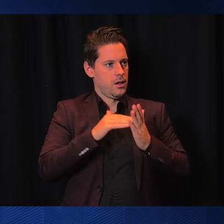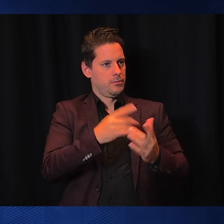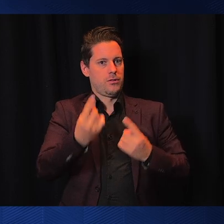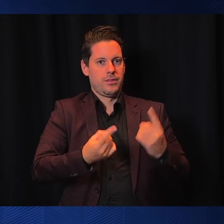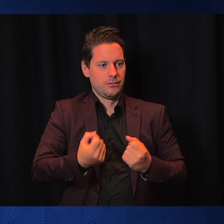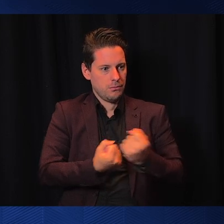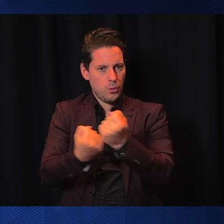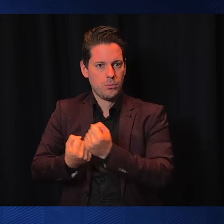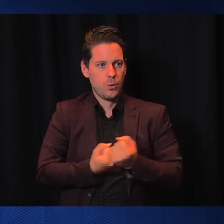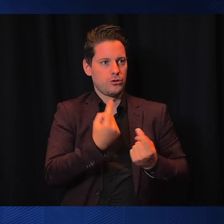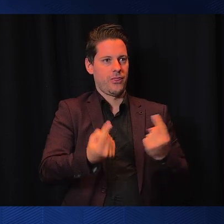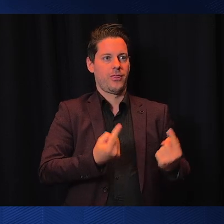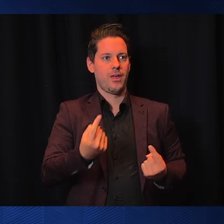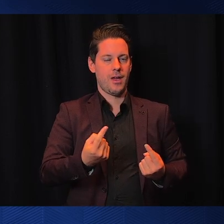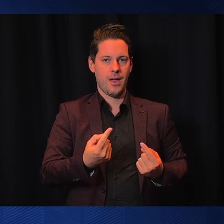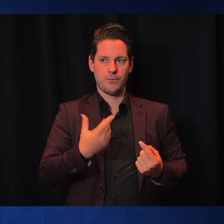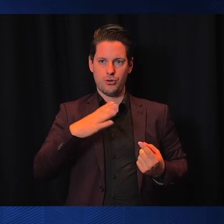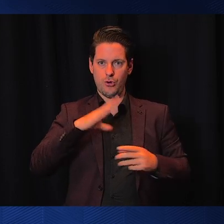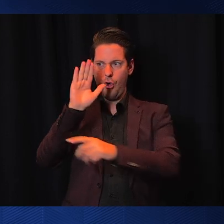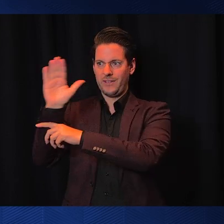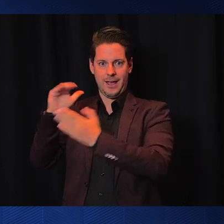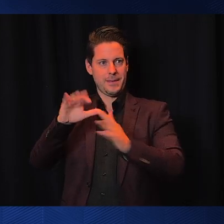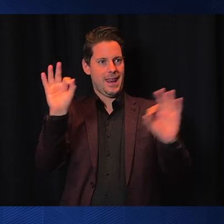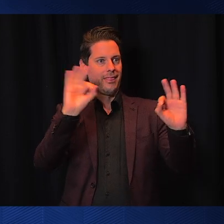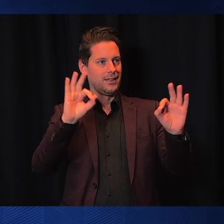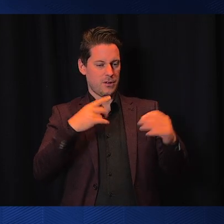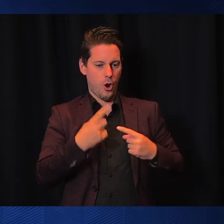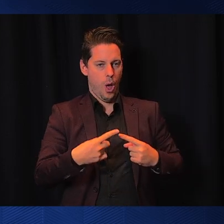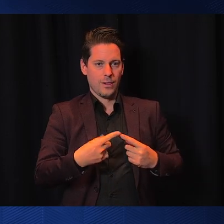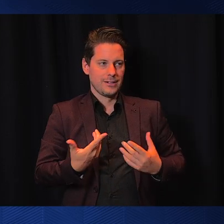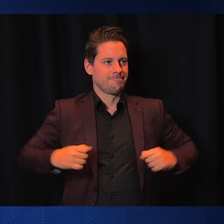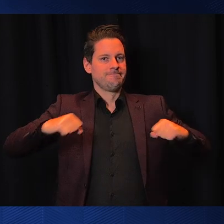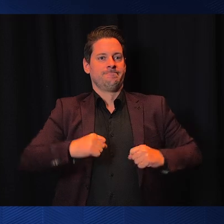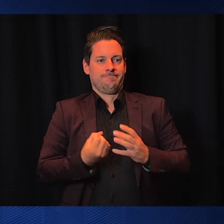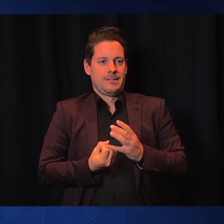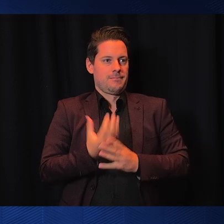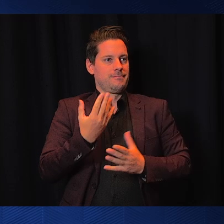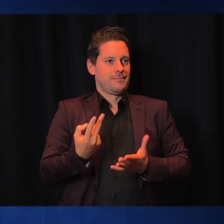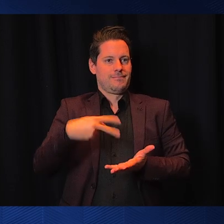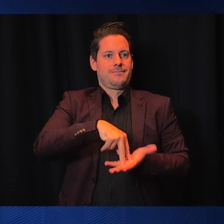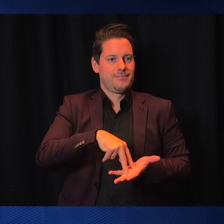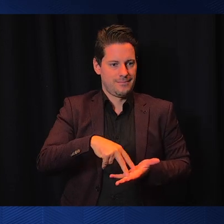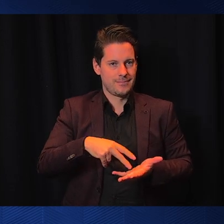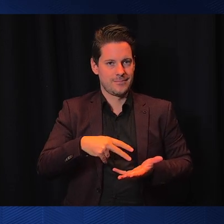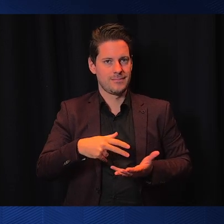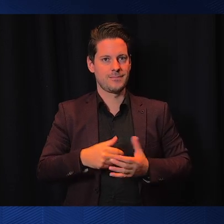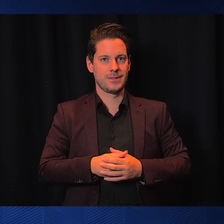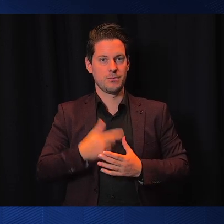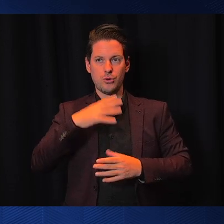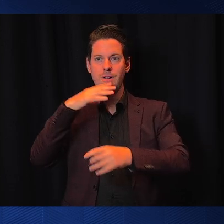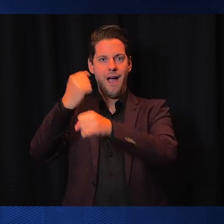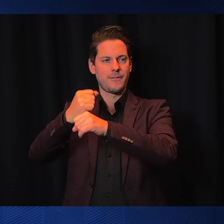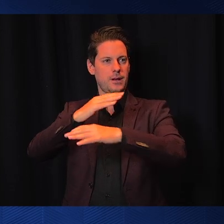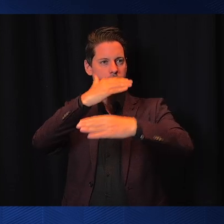design. When the local actors like us will have to step in because the international were not allowed